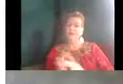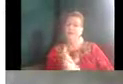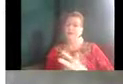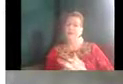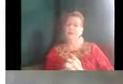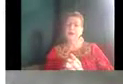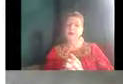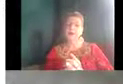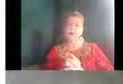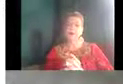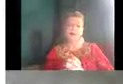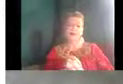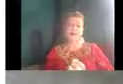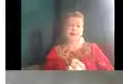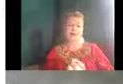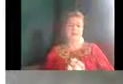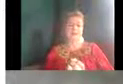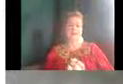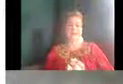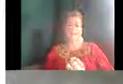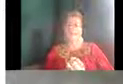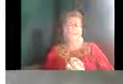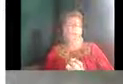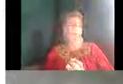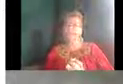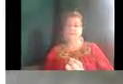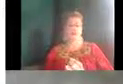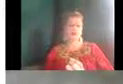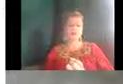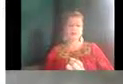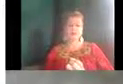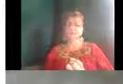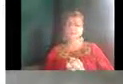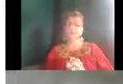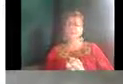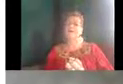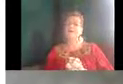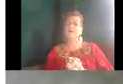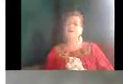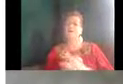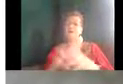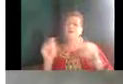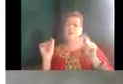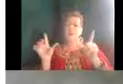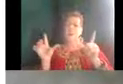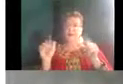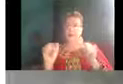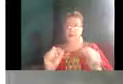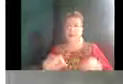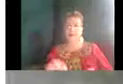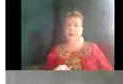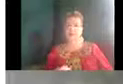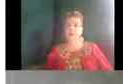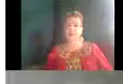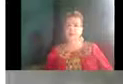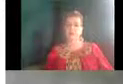instruct the phone to open specific apps text you know zoom in zoom out everything that you can do with your hands